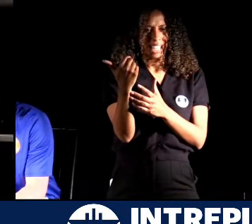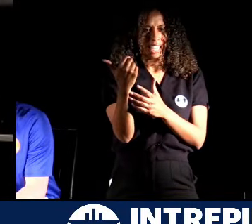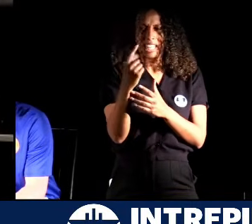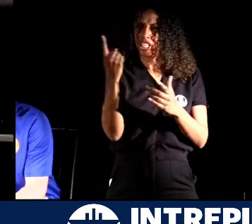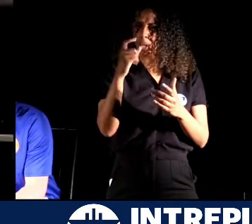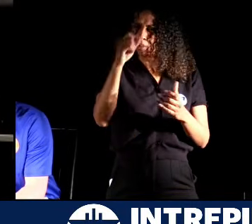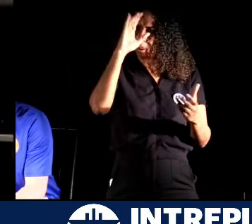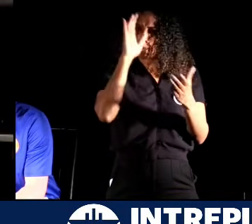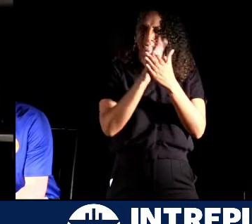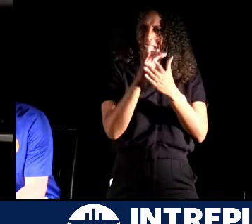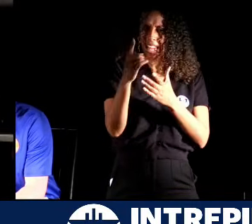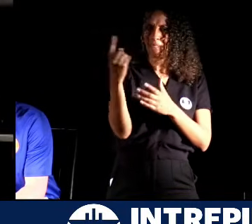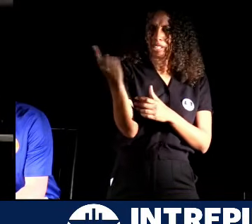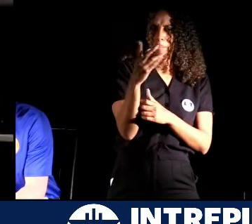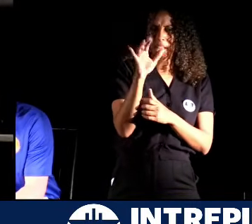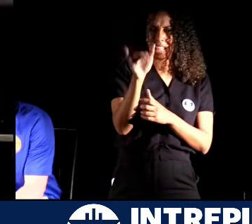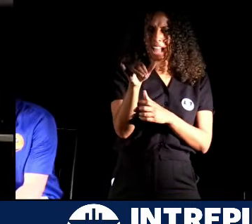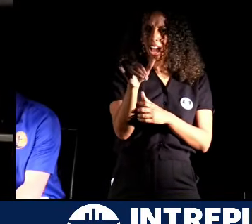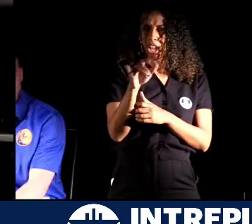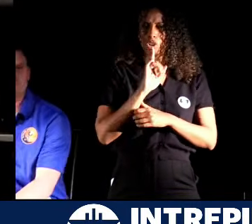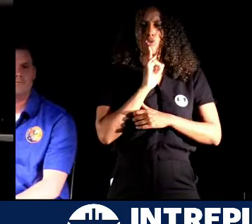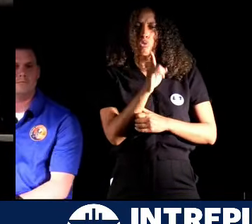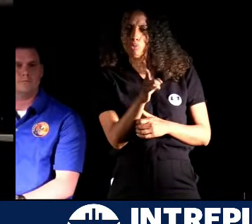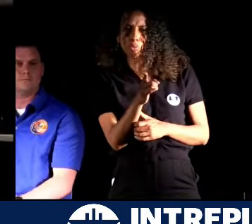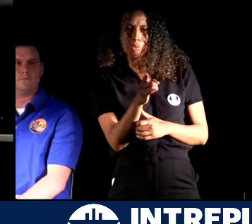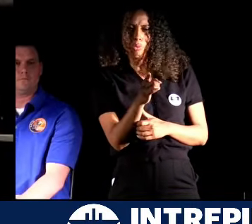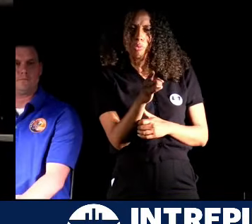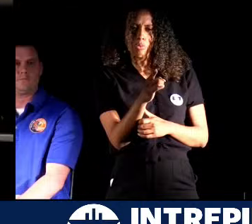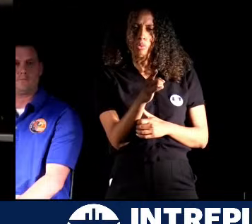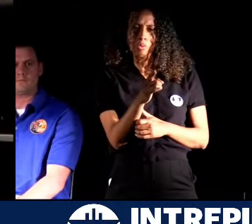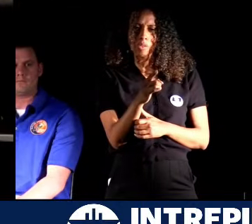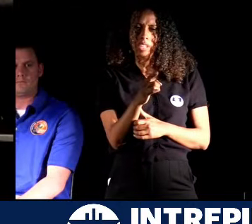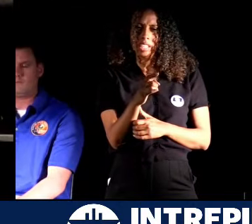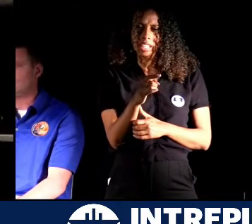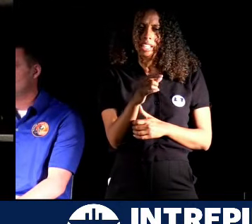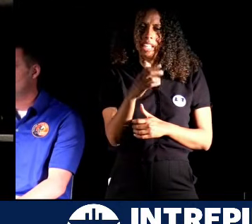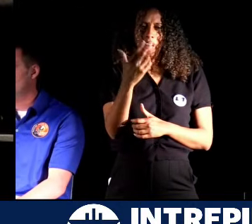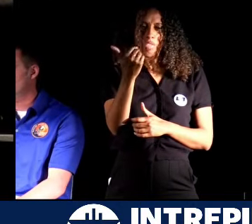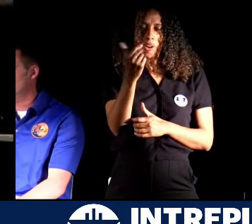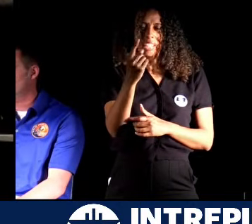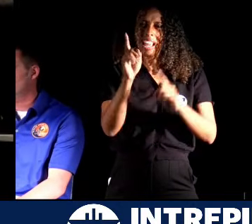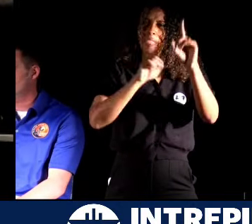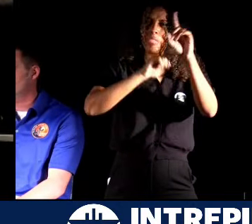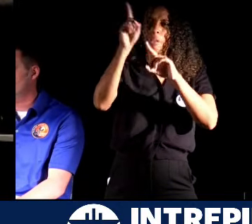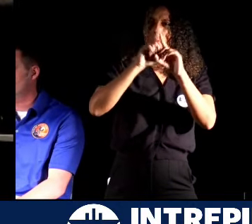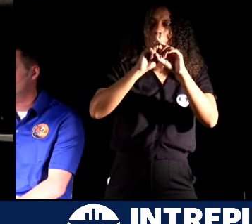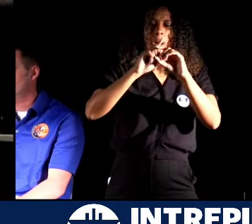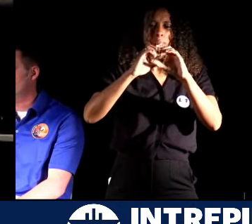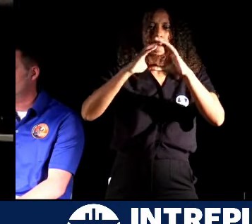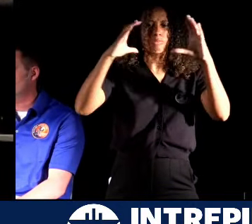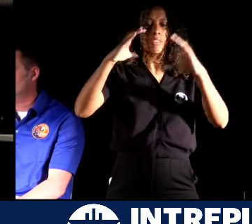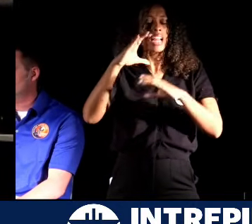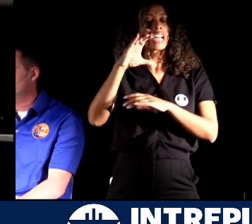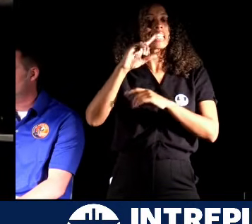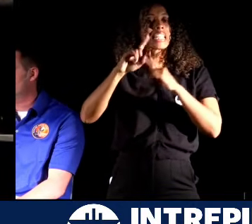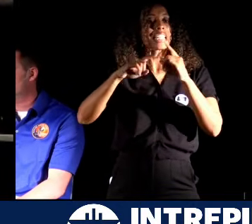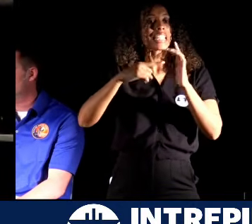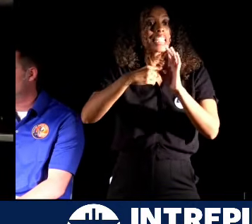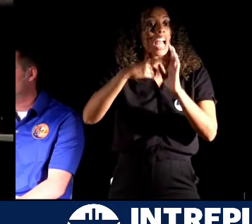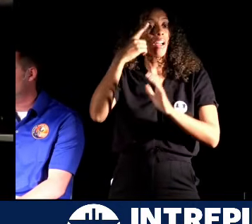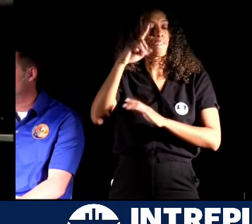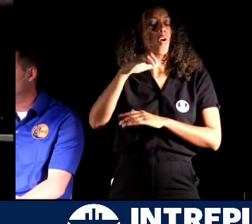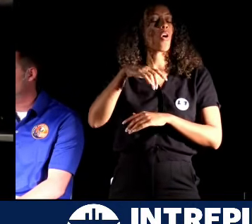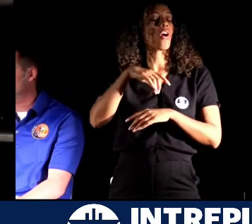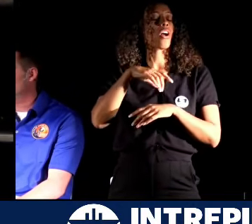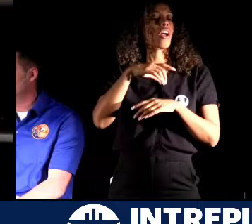believe in? Is that something that is true? That there's a 13th constellation, a 13th sign of the stars in the